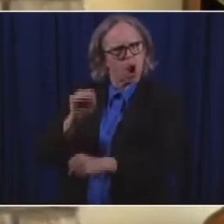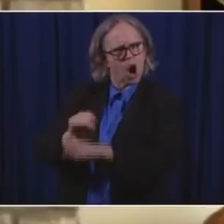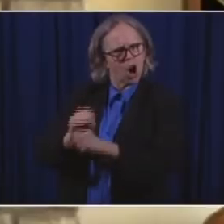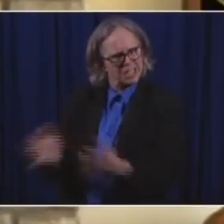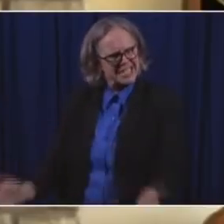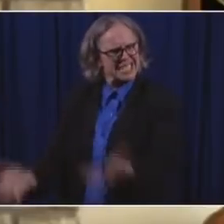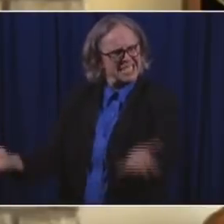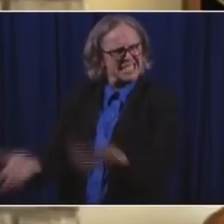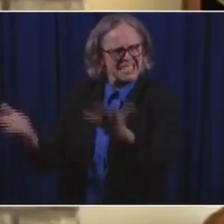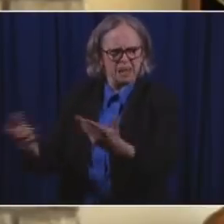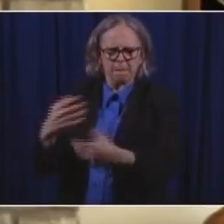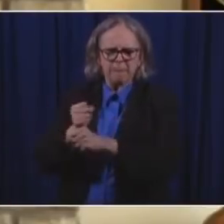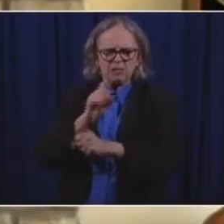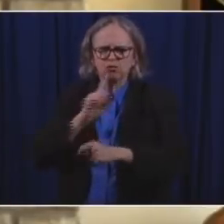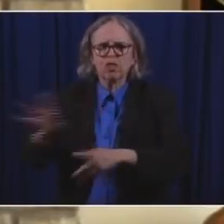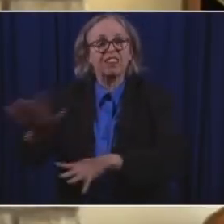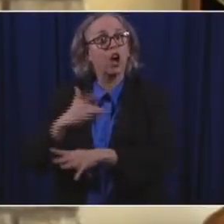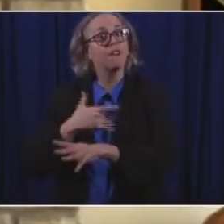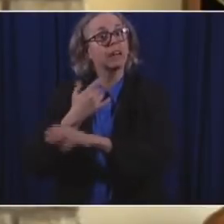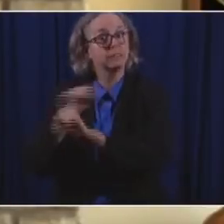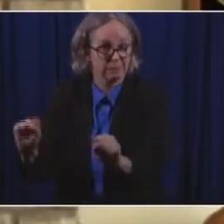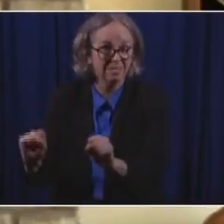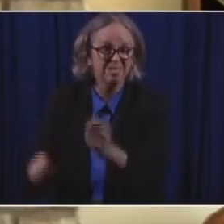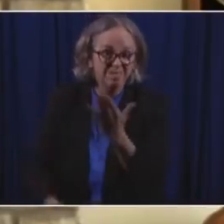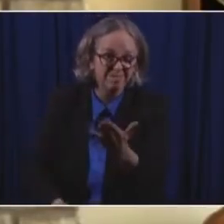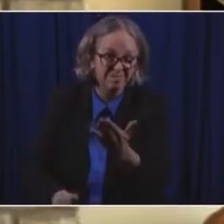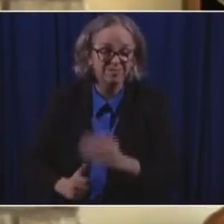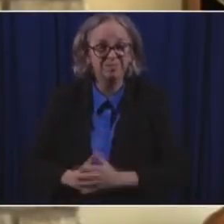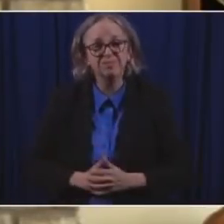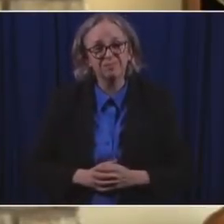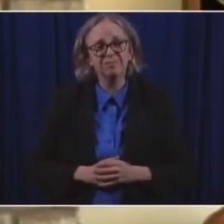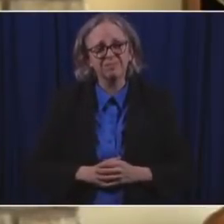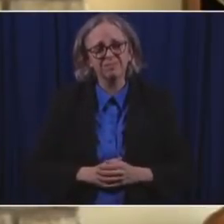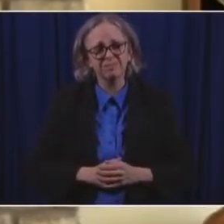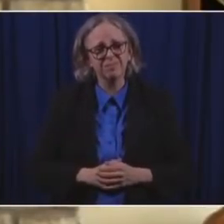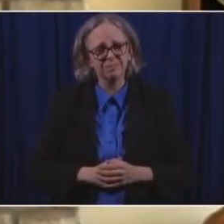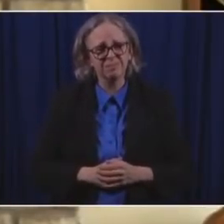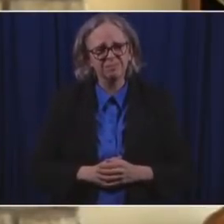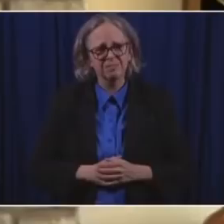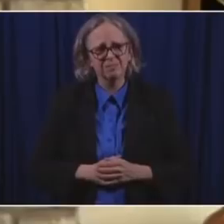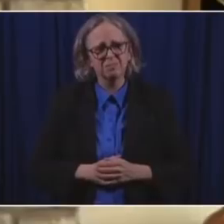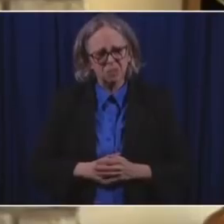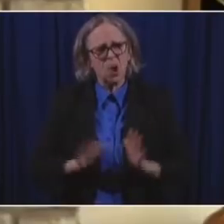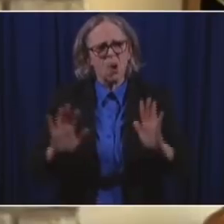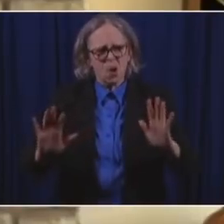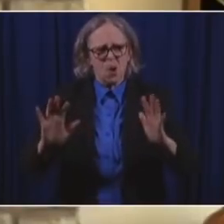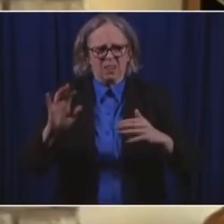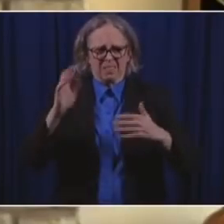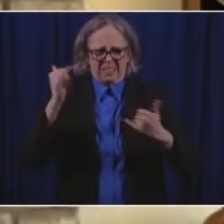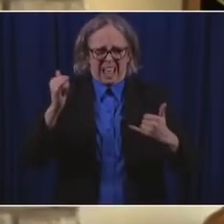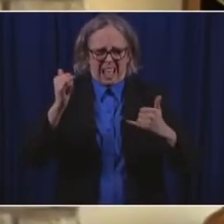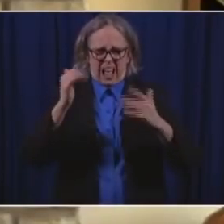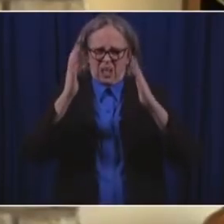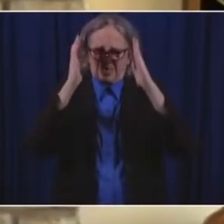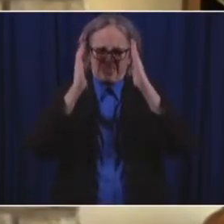to keep them safe. So as we look at the objectives,